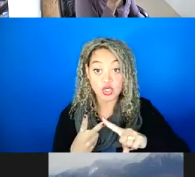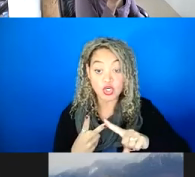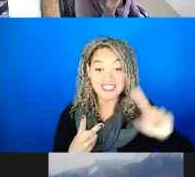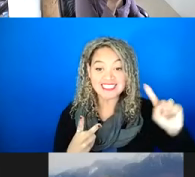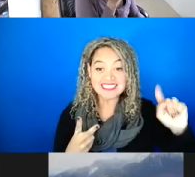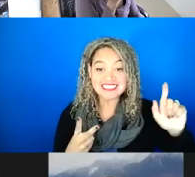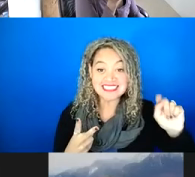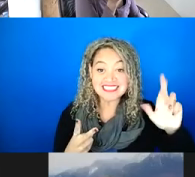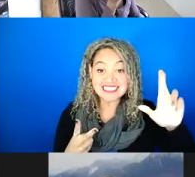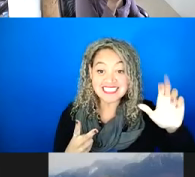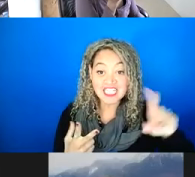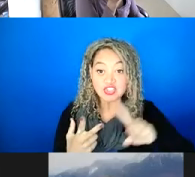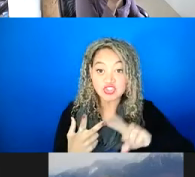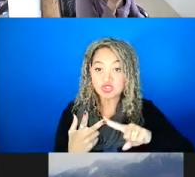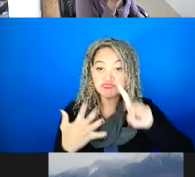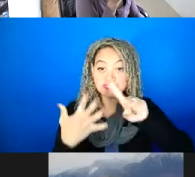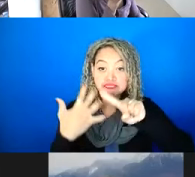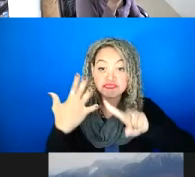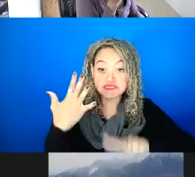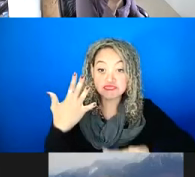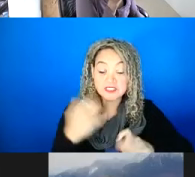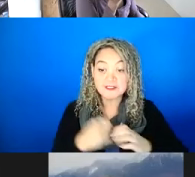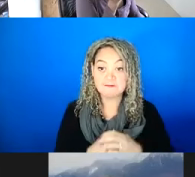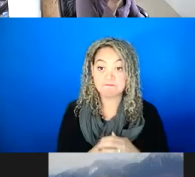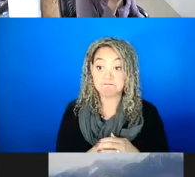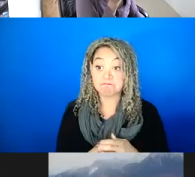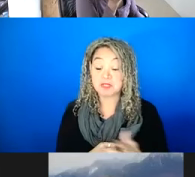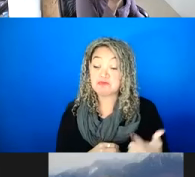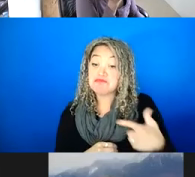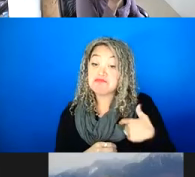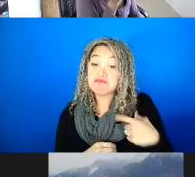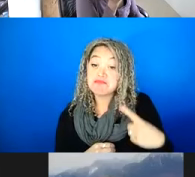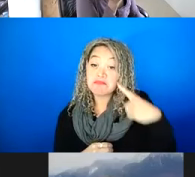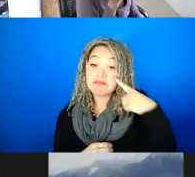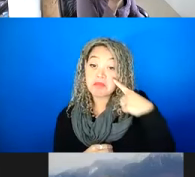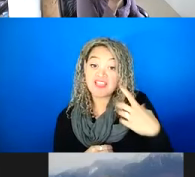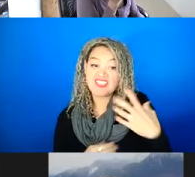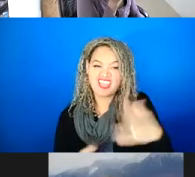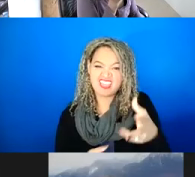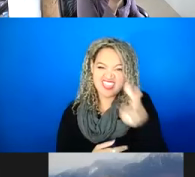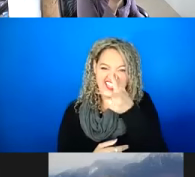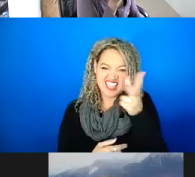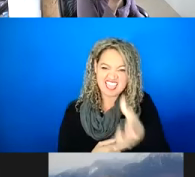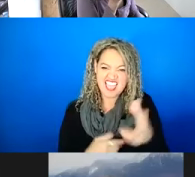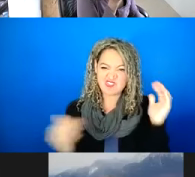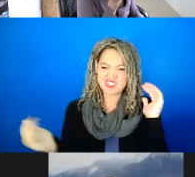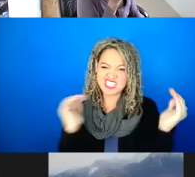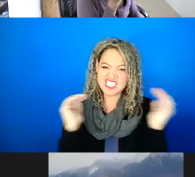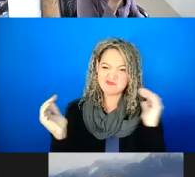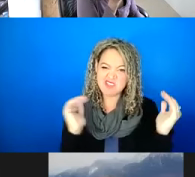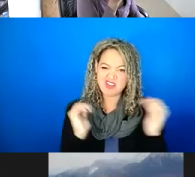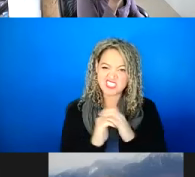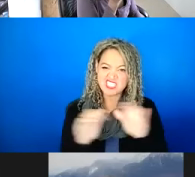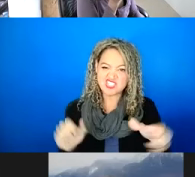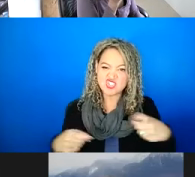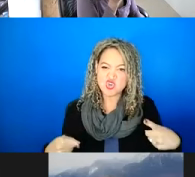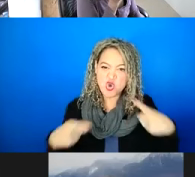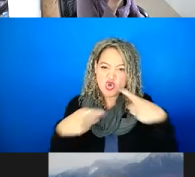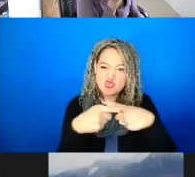texture, and so on. So my argument is that's just a lousy comparison to do the